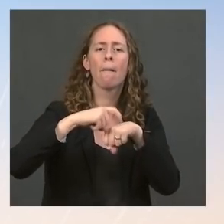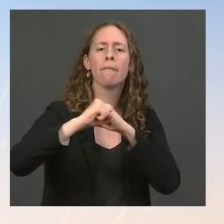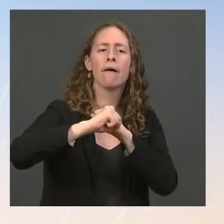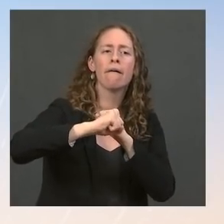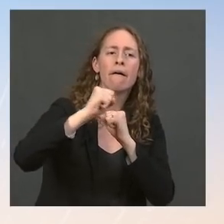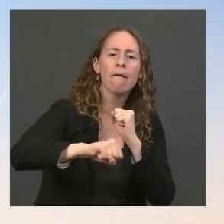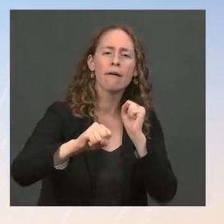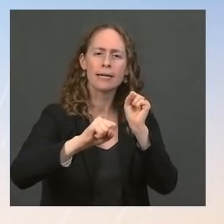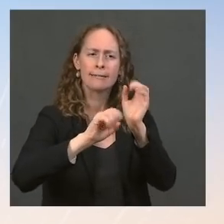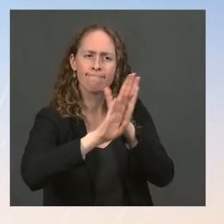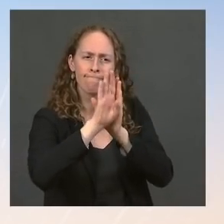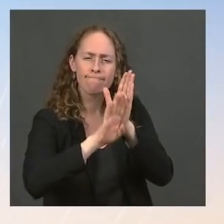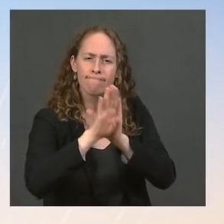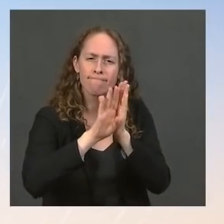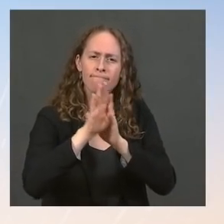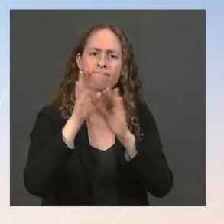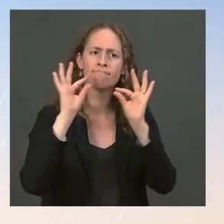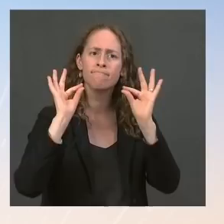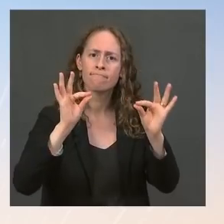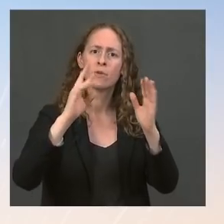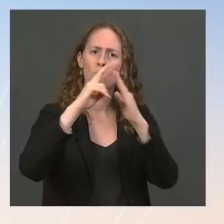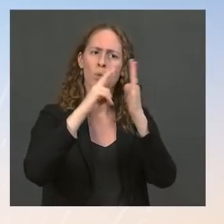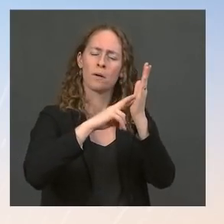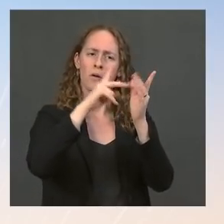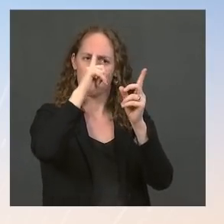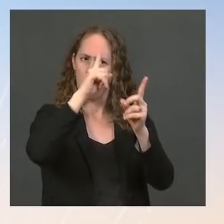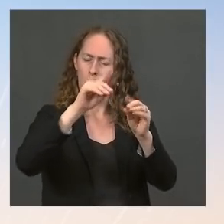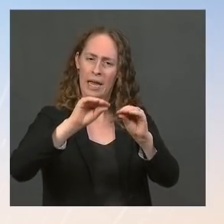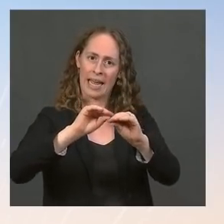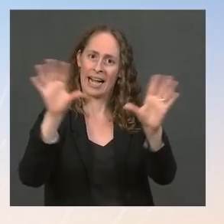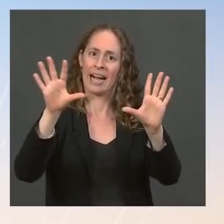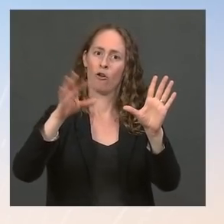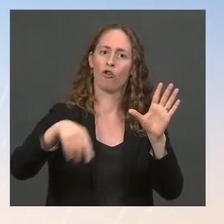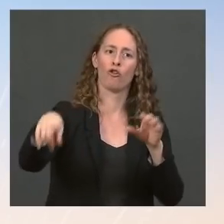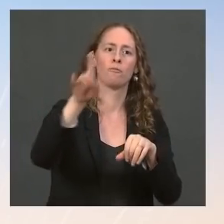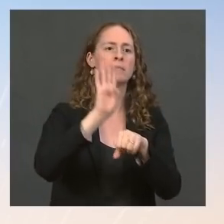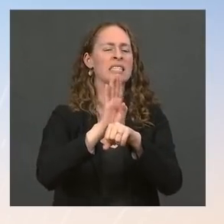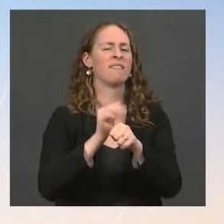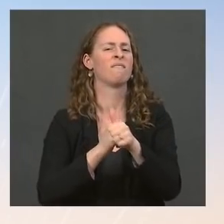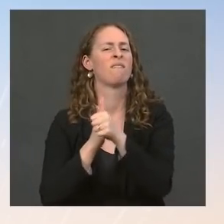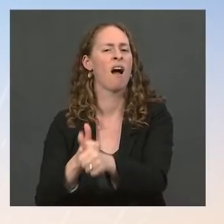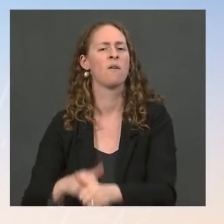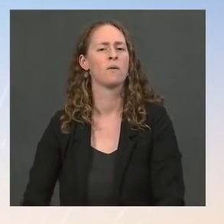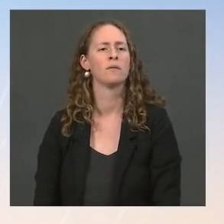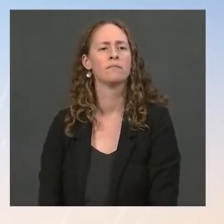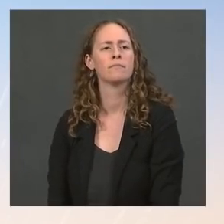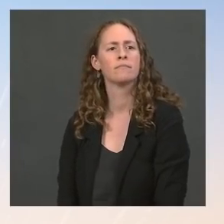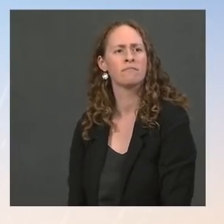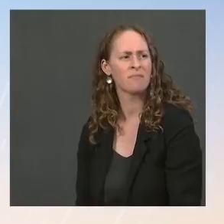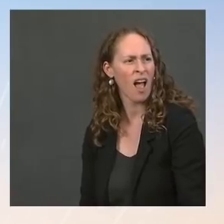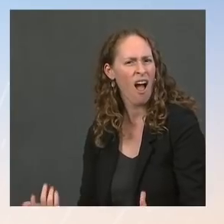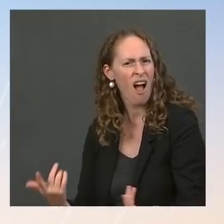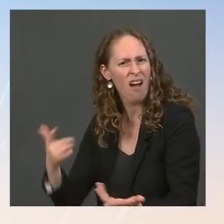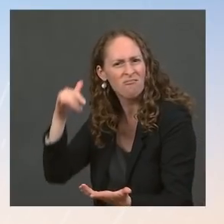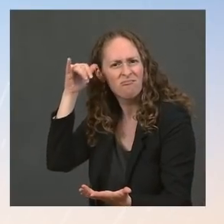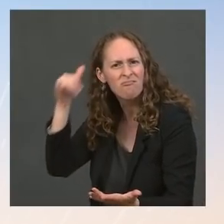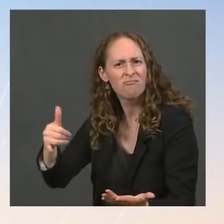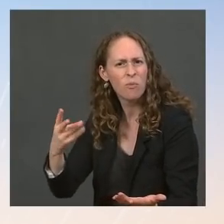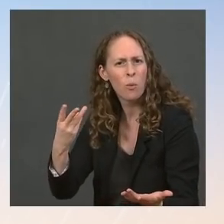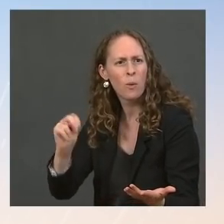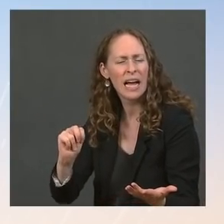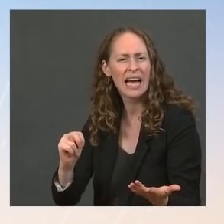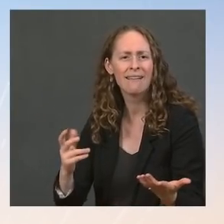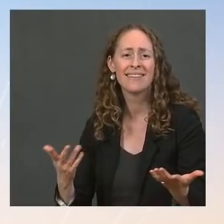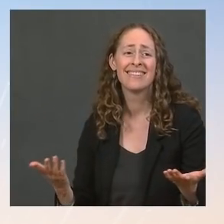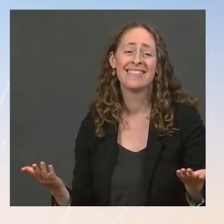clear and they provide guidance necessary to businesses. So how many weeks, then, are you expecting? I can't give you a timeline. OSHA's